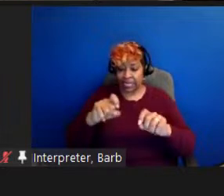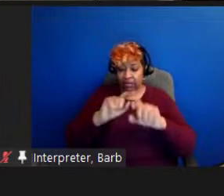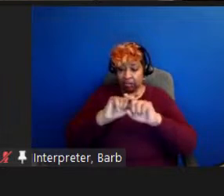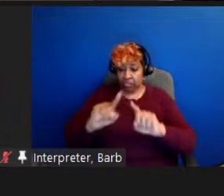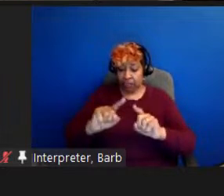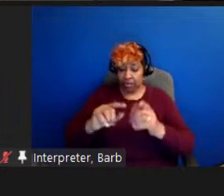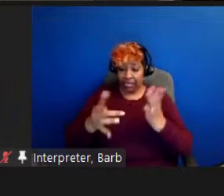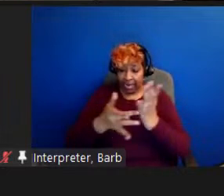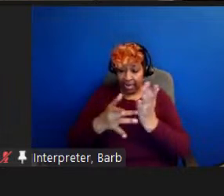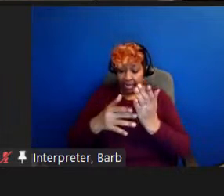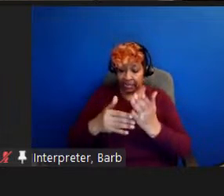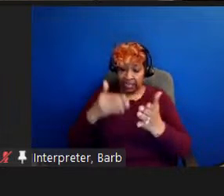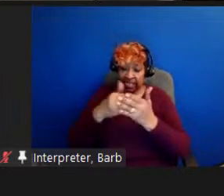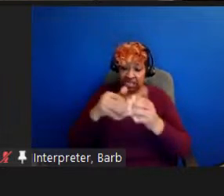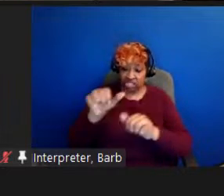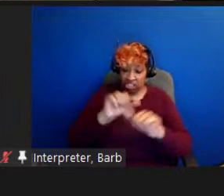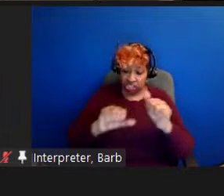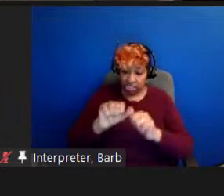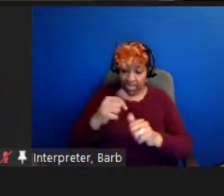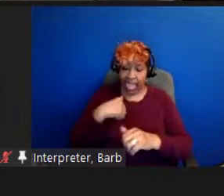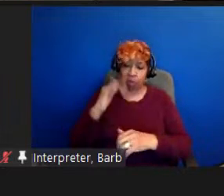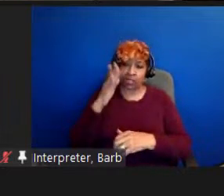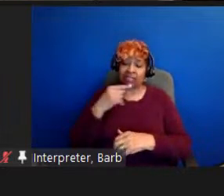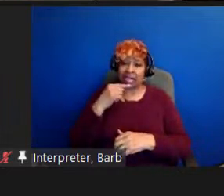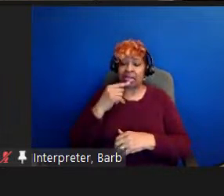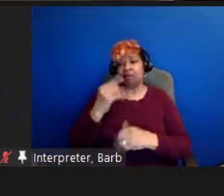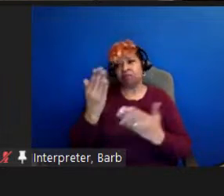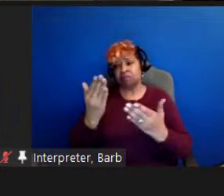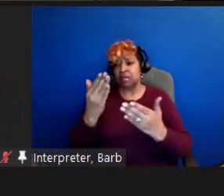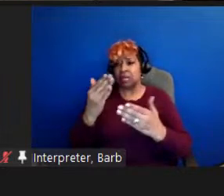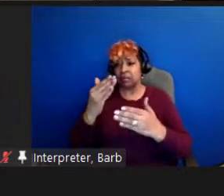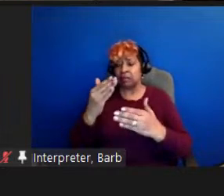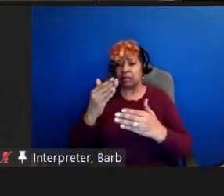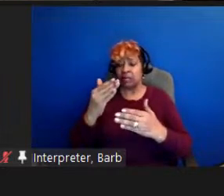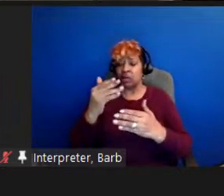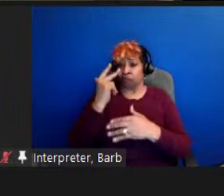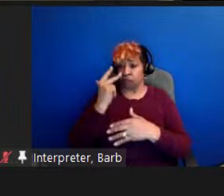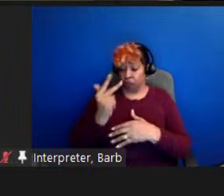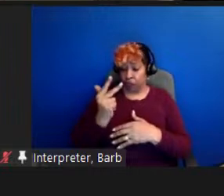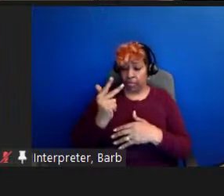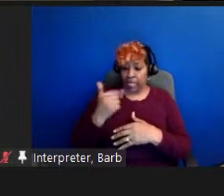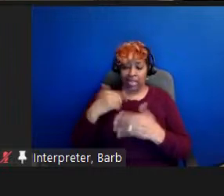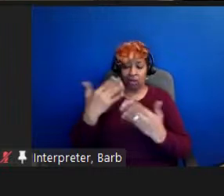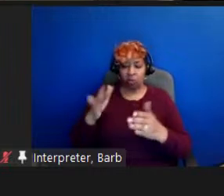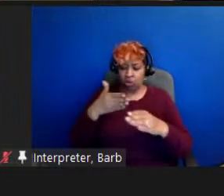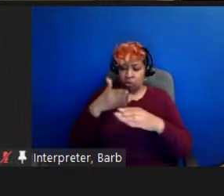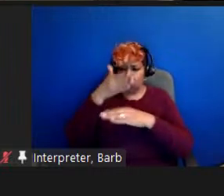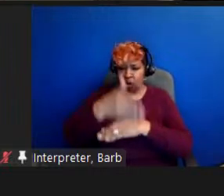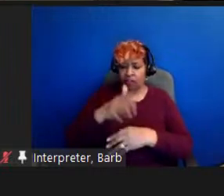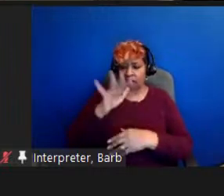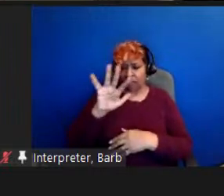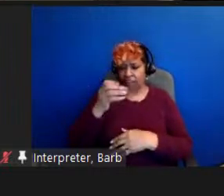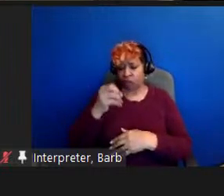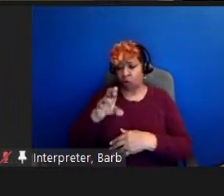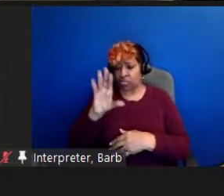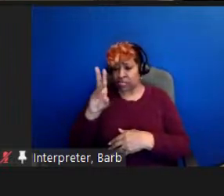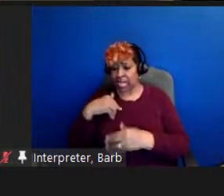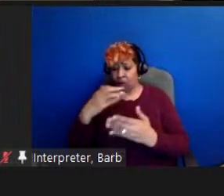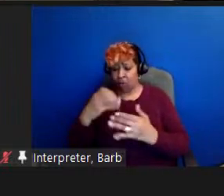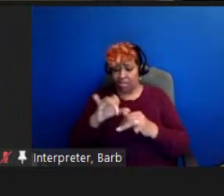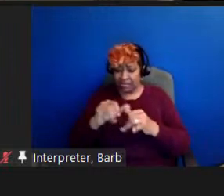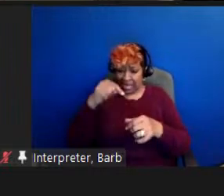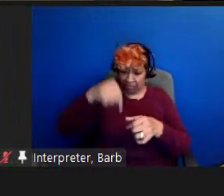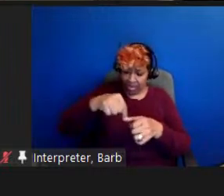each other. So I would say at least 3. Likely, I probably don't want to go over like 5 or 6. I would want to stay sort of in that